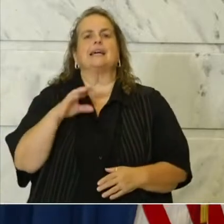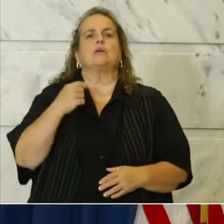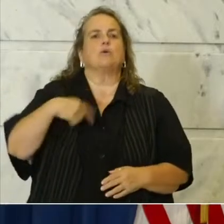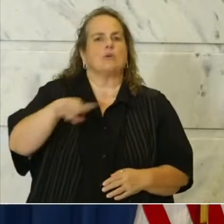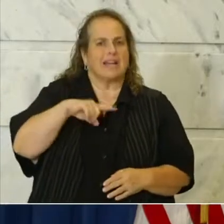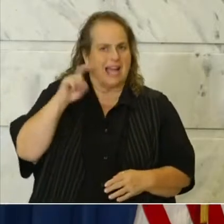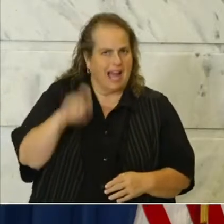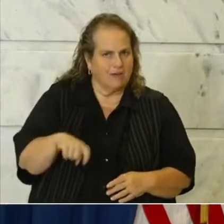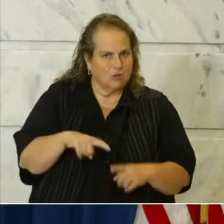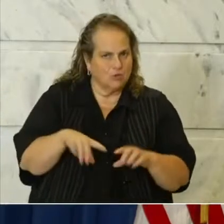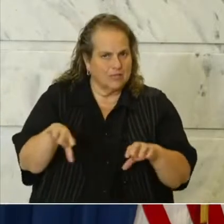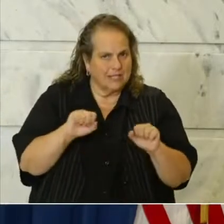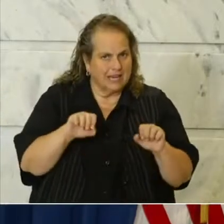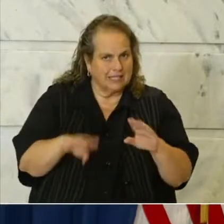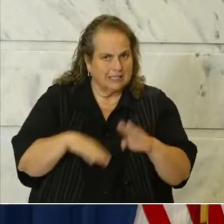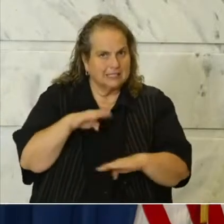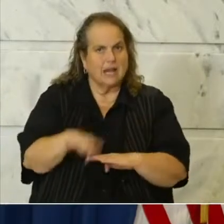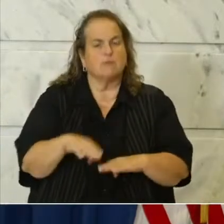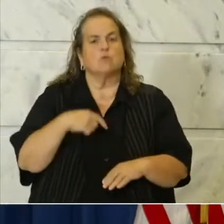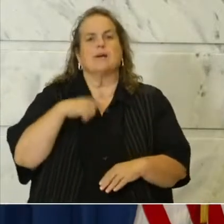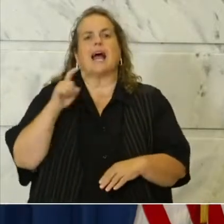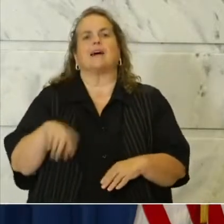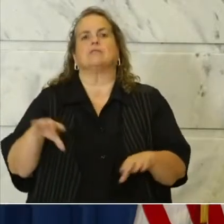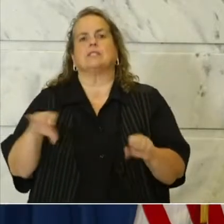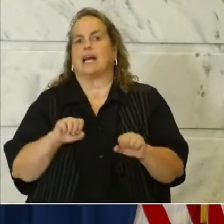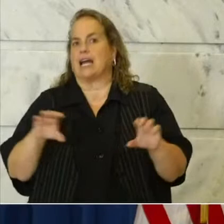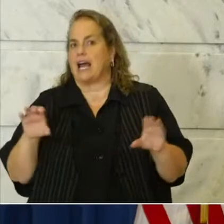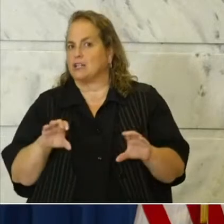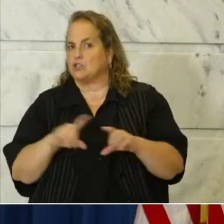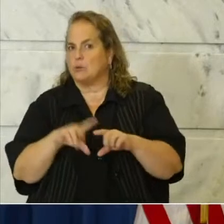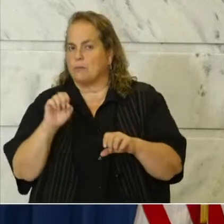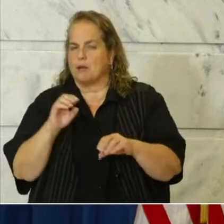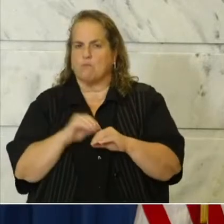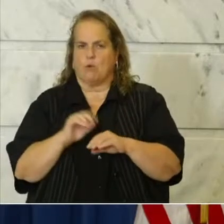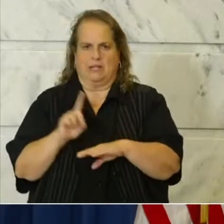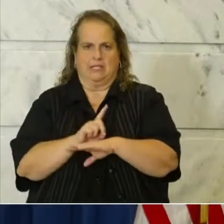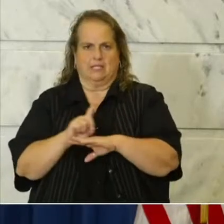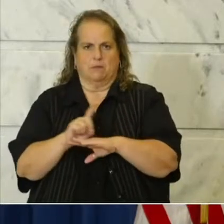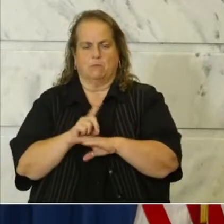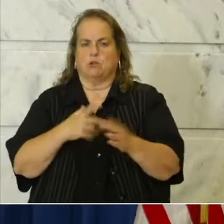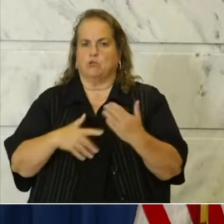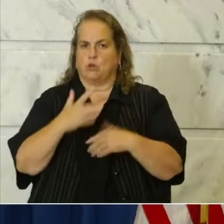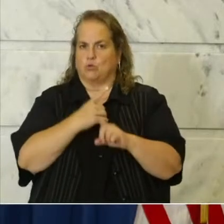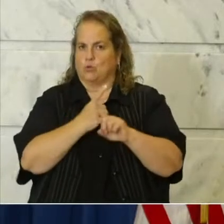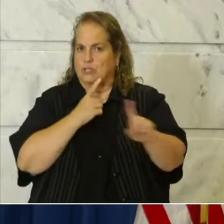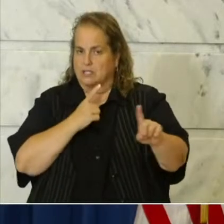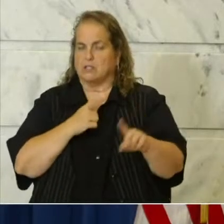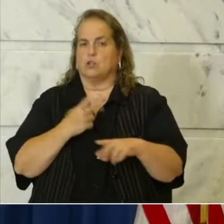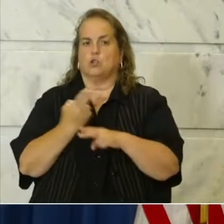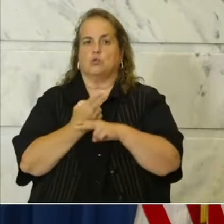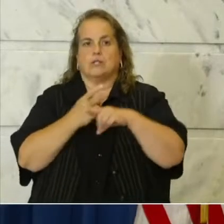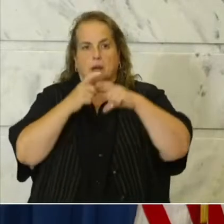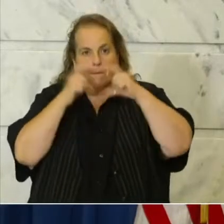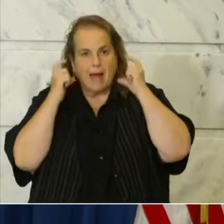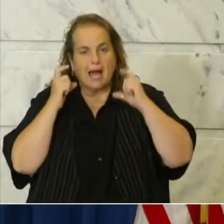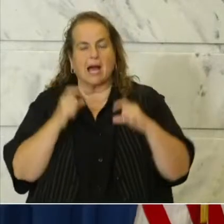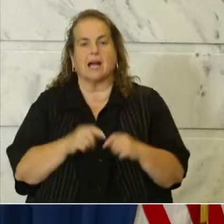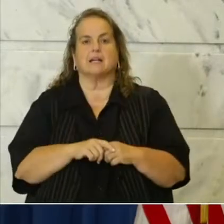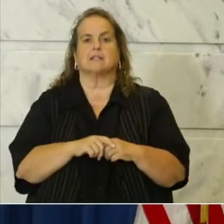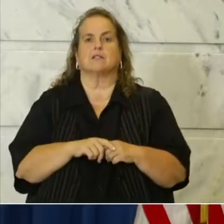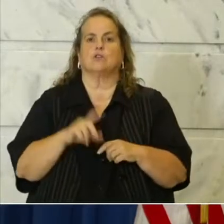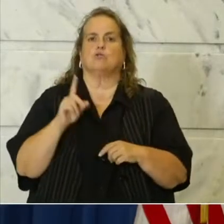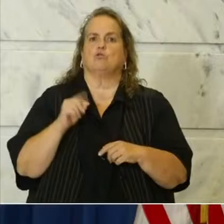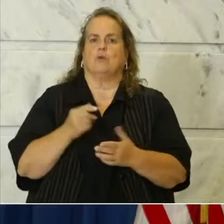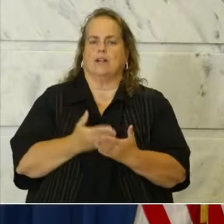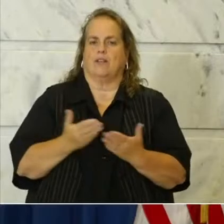steps. We've got to take action to be more disciplined about socially distancing, using our masks, and doing the